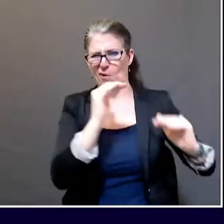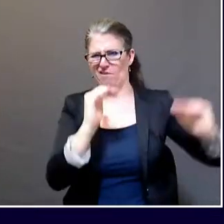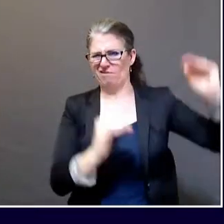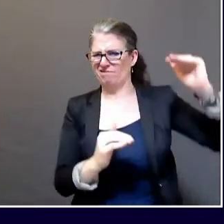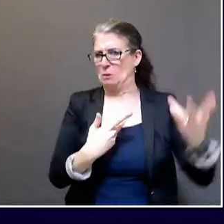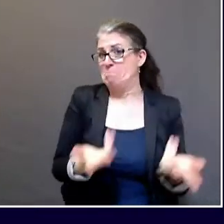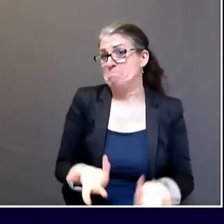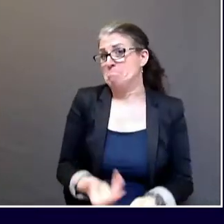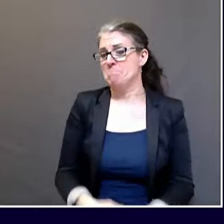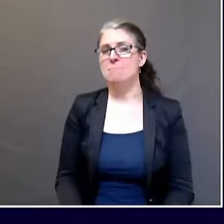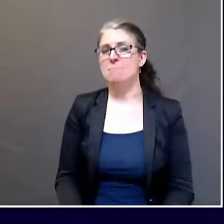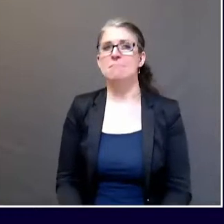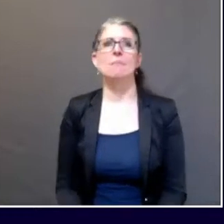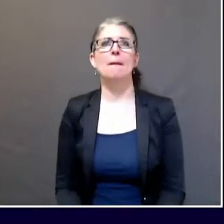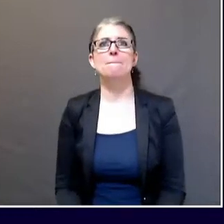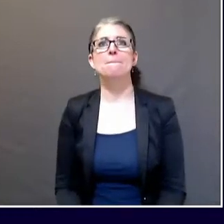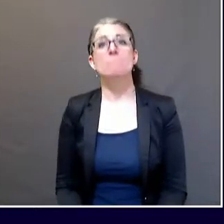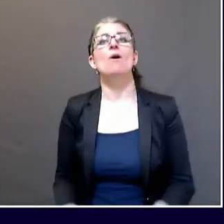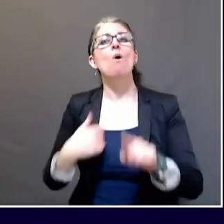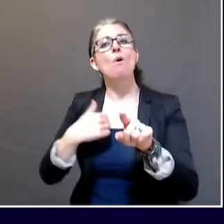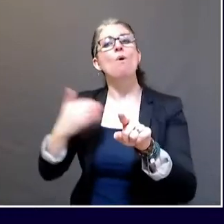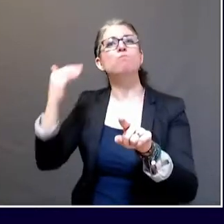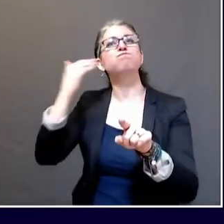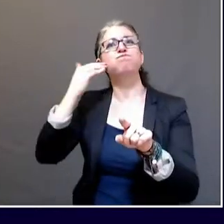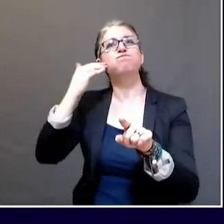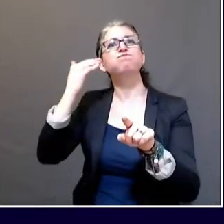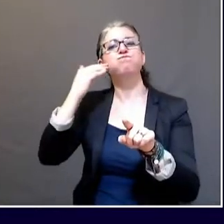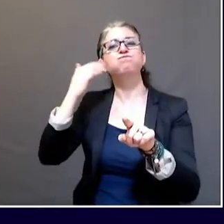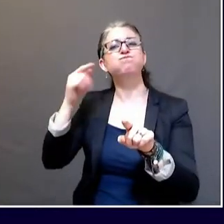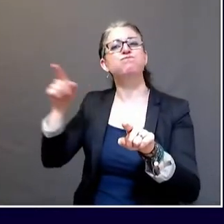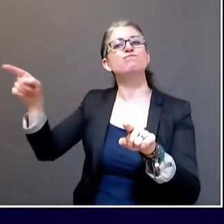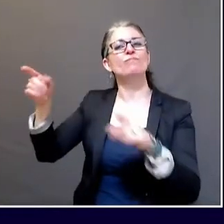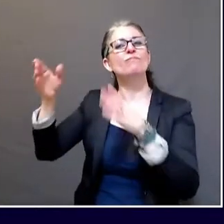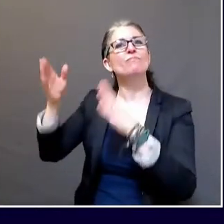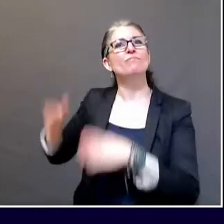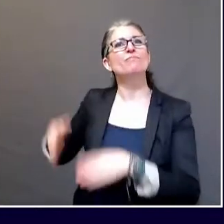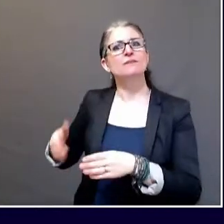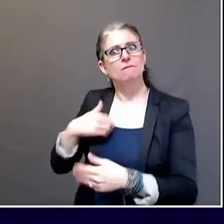be quite illuminating, and I thank him for his ongoing efforts. If I